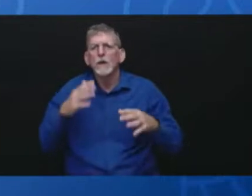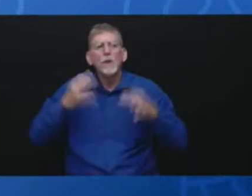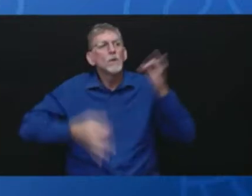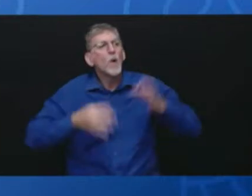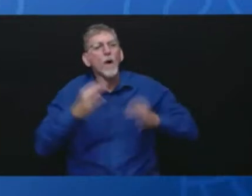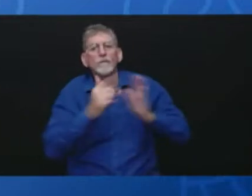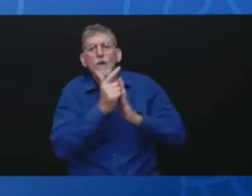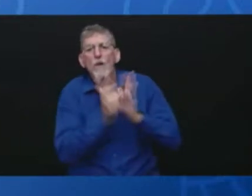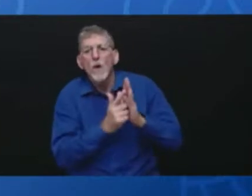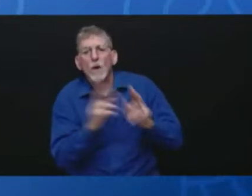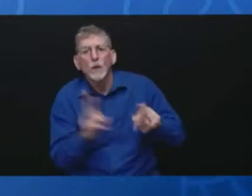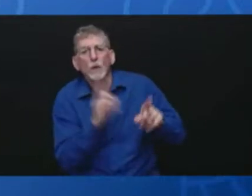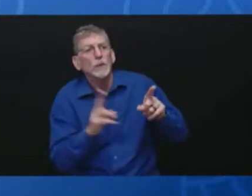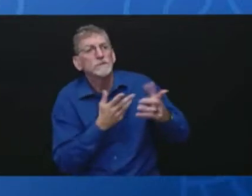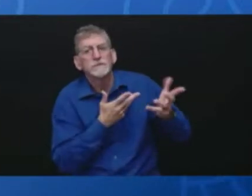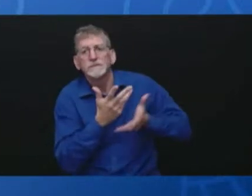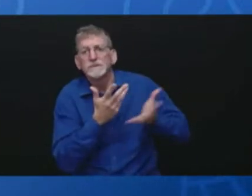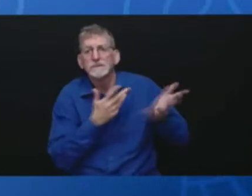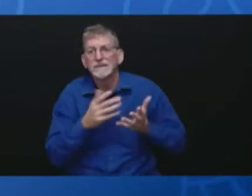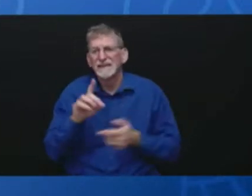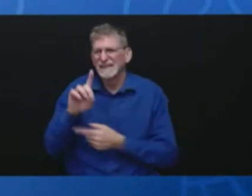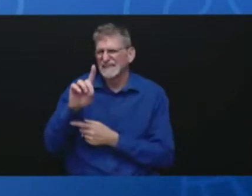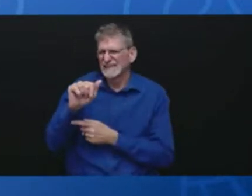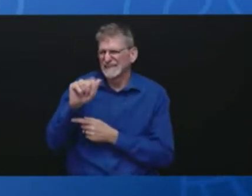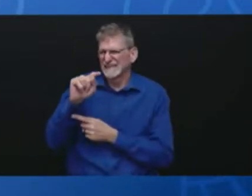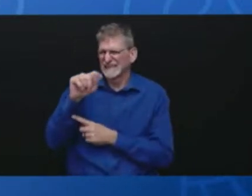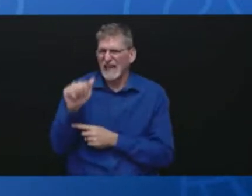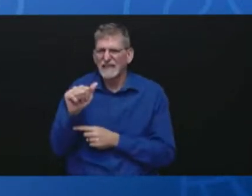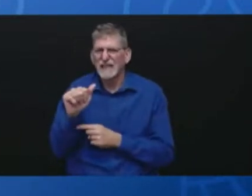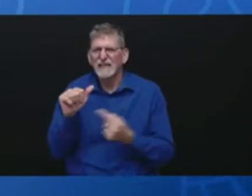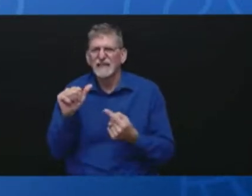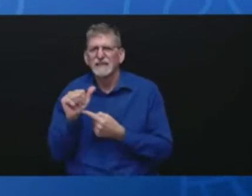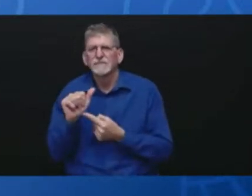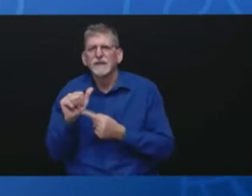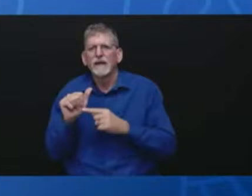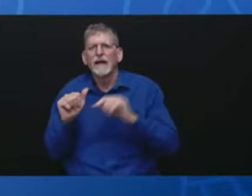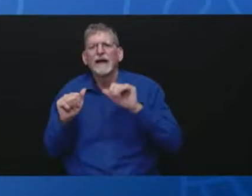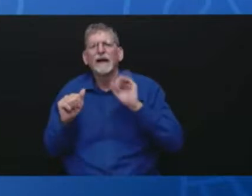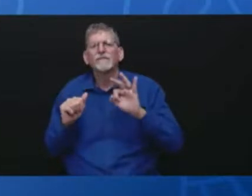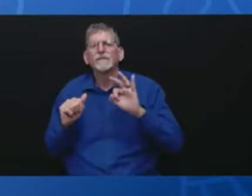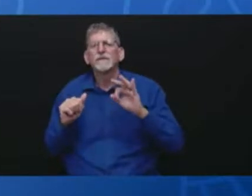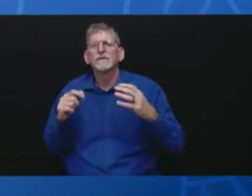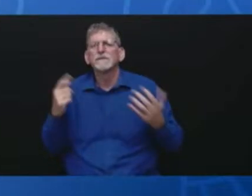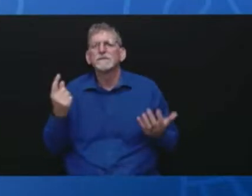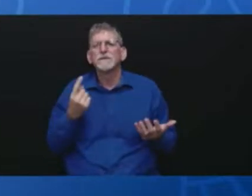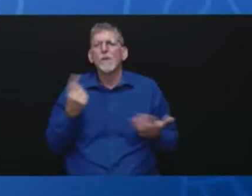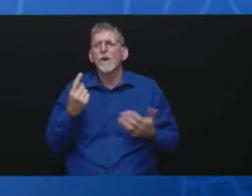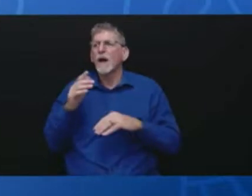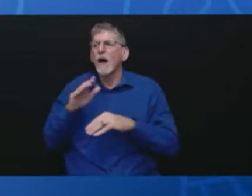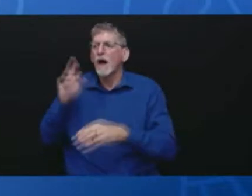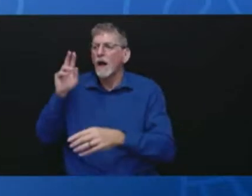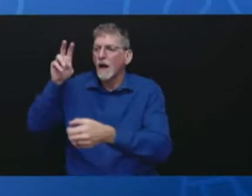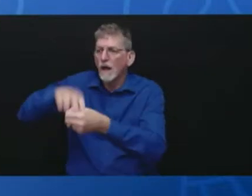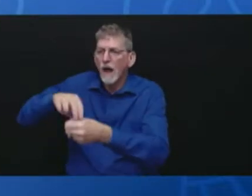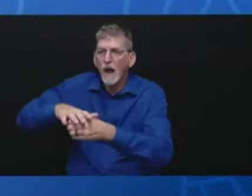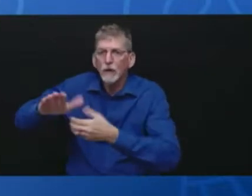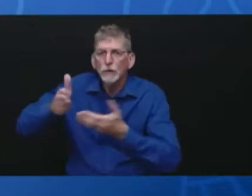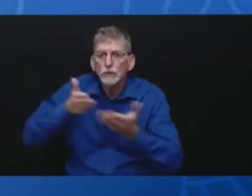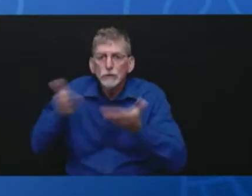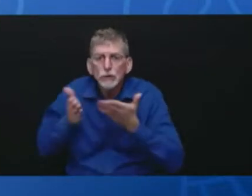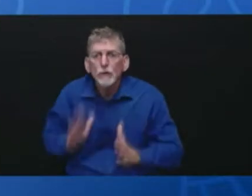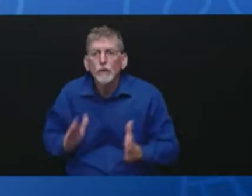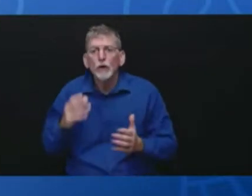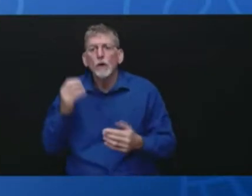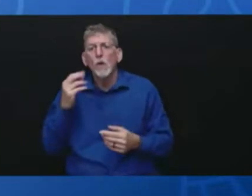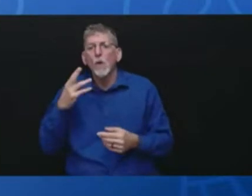something that, even if it's sitting somewhere on someone else's server like MITRE, is it overseen or controlled by the US